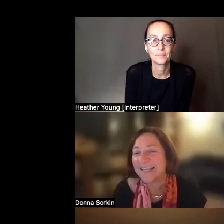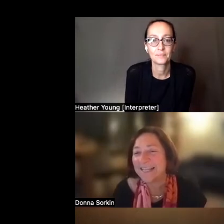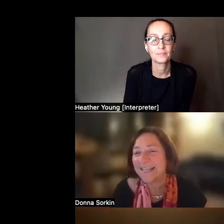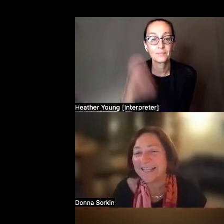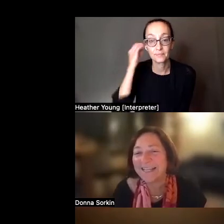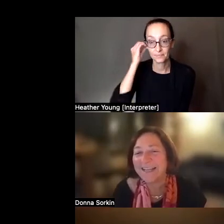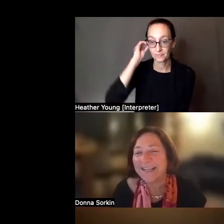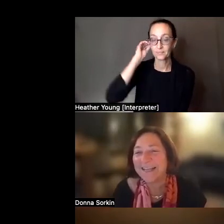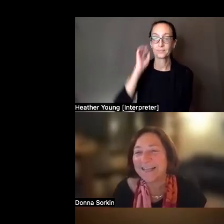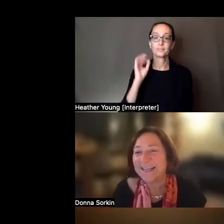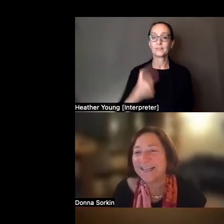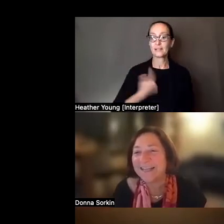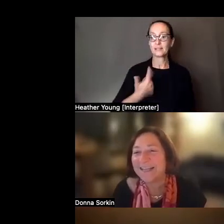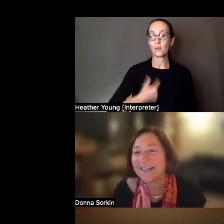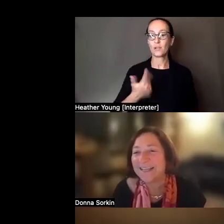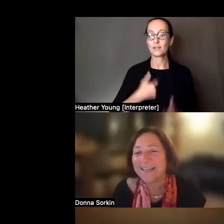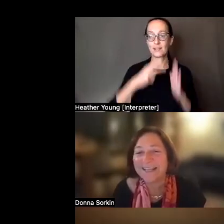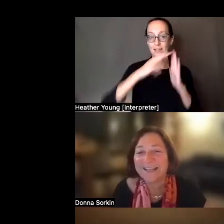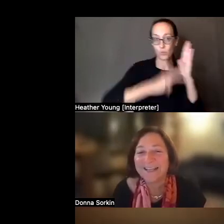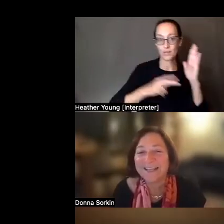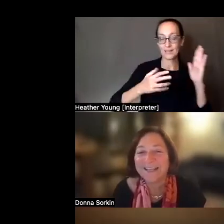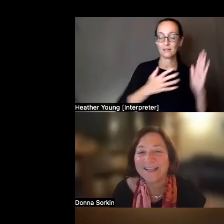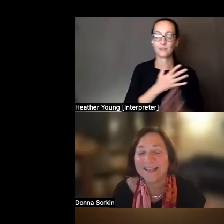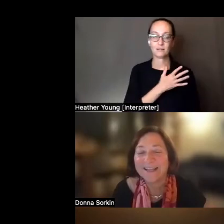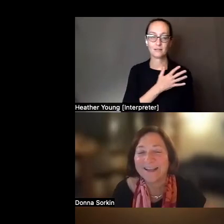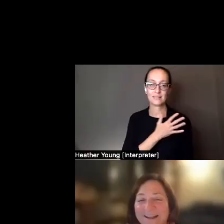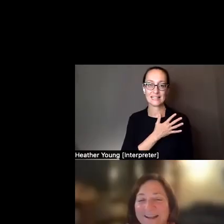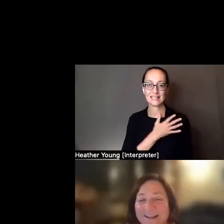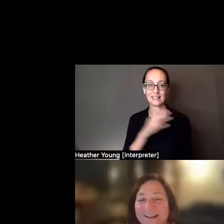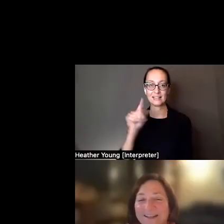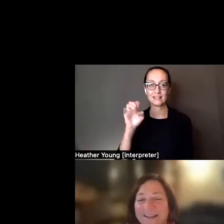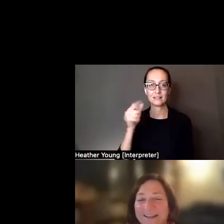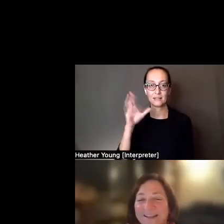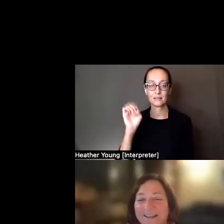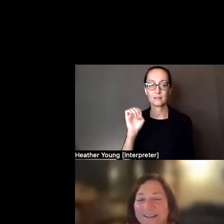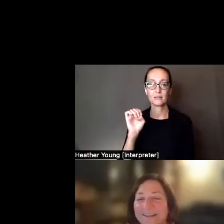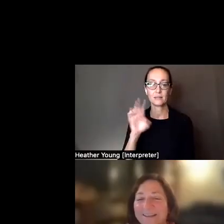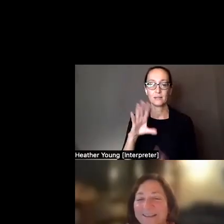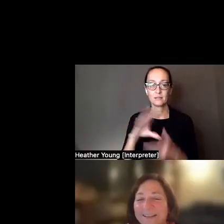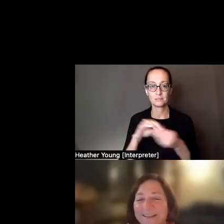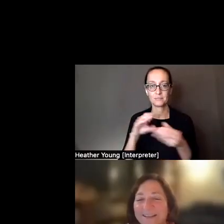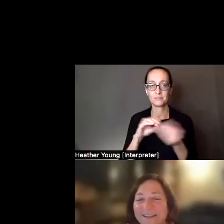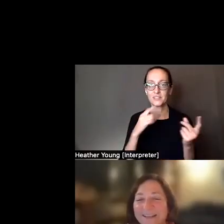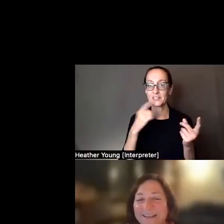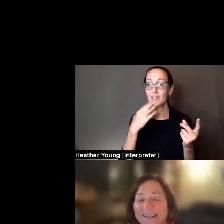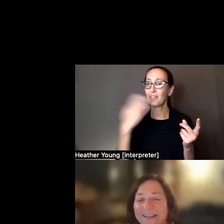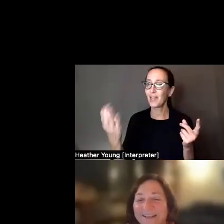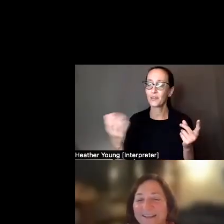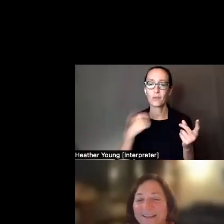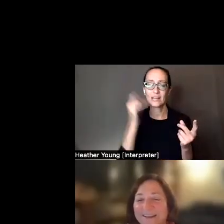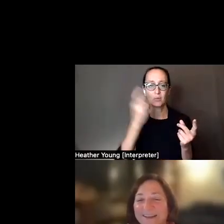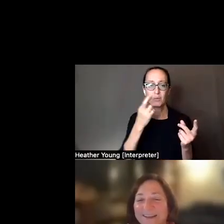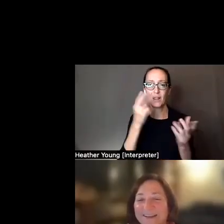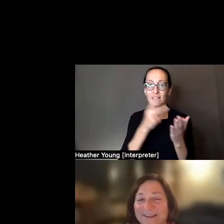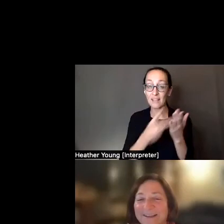So we have from Teague a message in chat, and she says, thank you. I didn't realize the failure